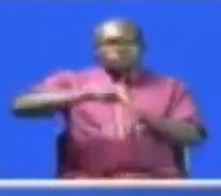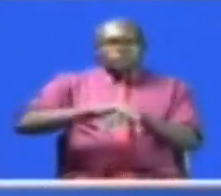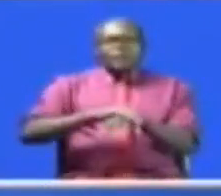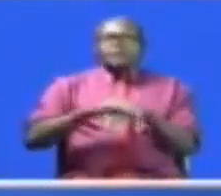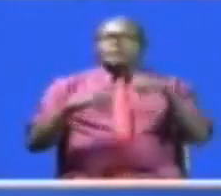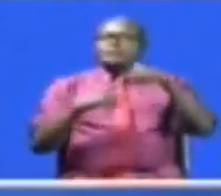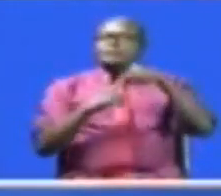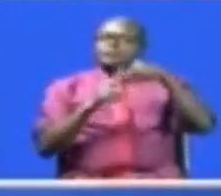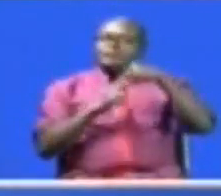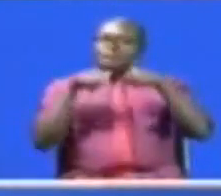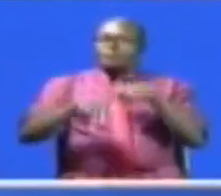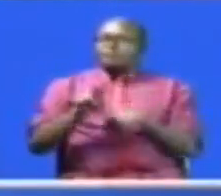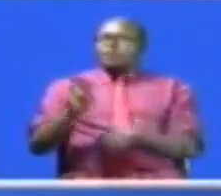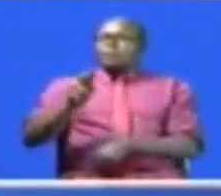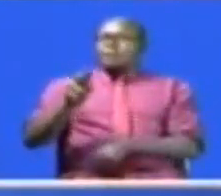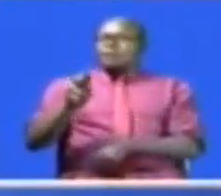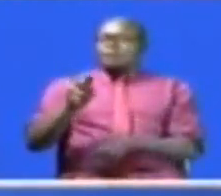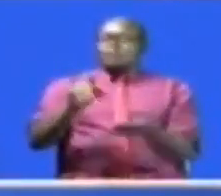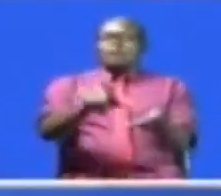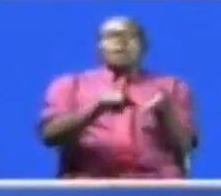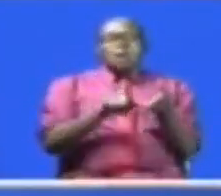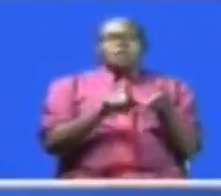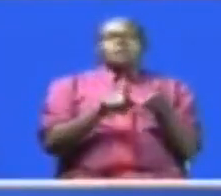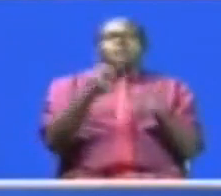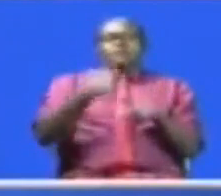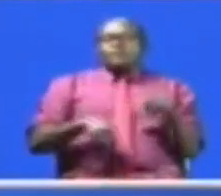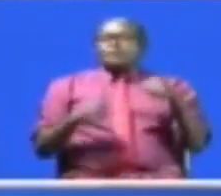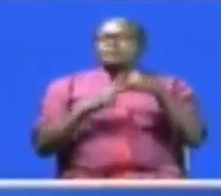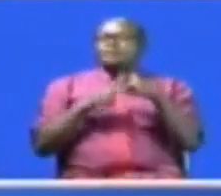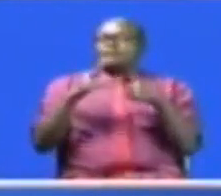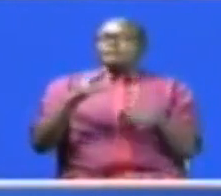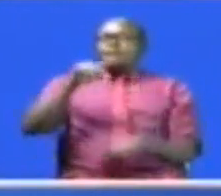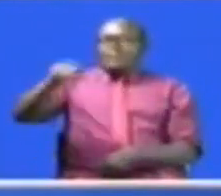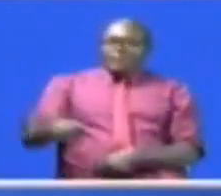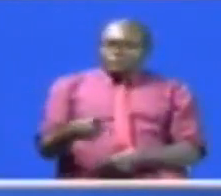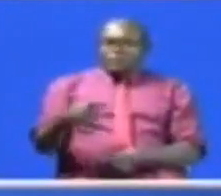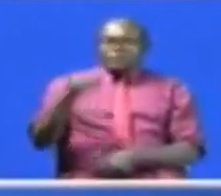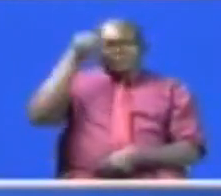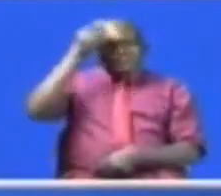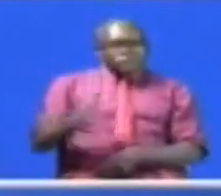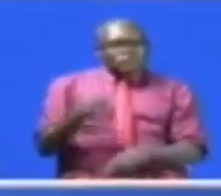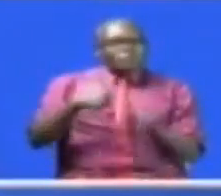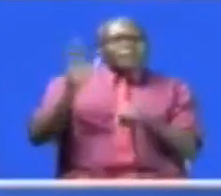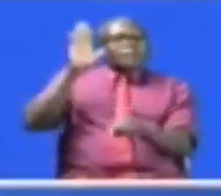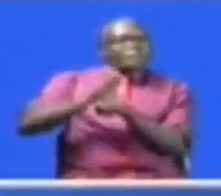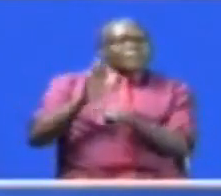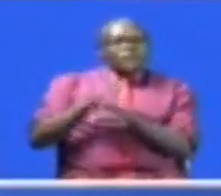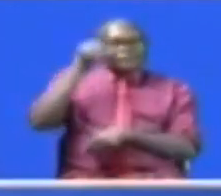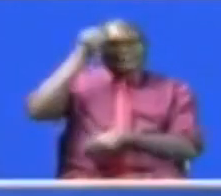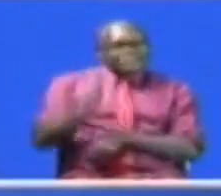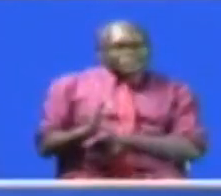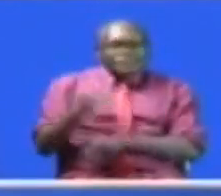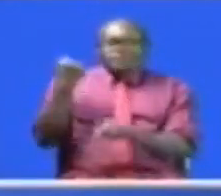recover 7.2 billion shillings of HELB loans from 74,000 defaulters, but majority of these